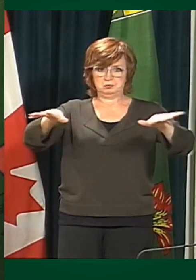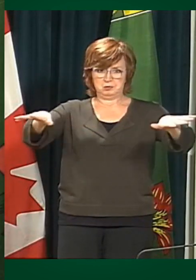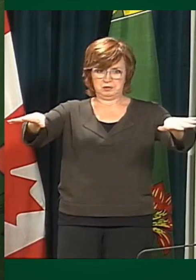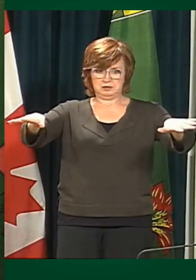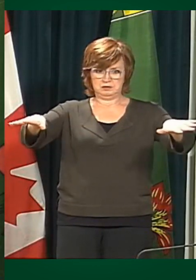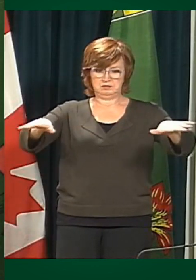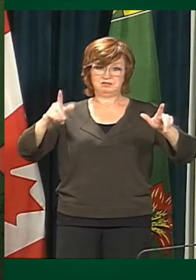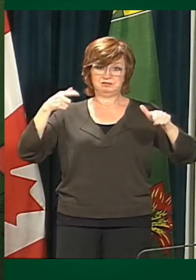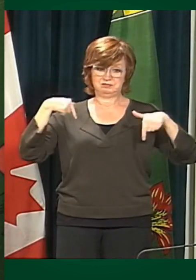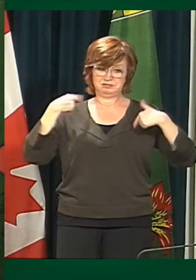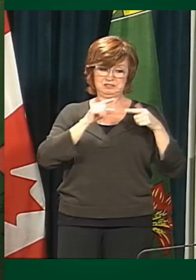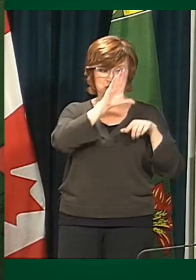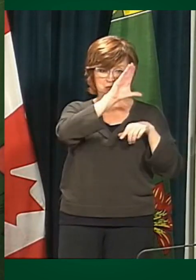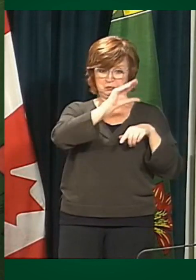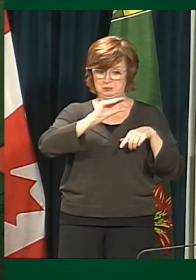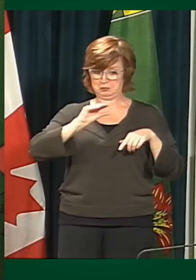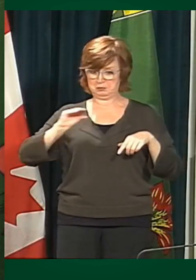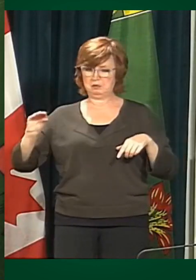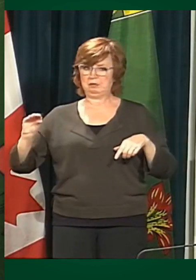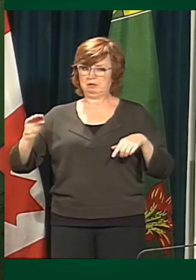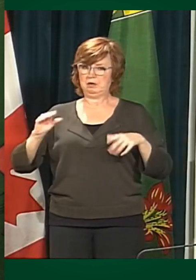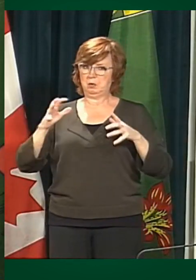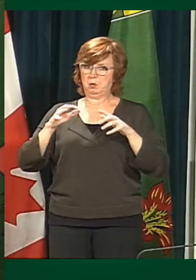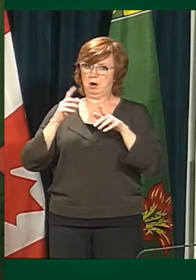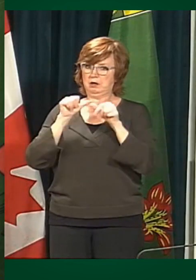last 2 weeks. Thank you very much.